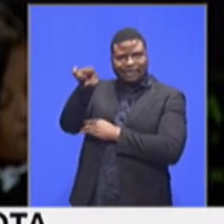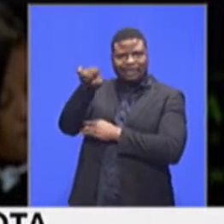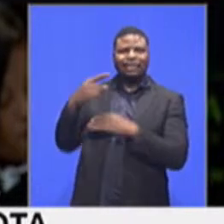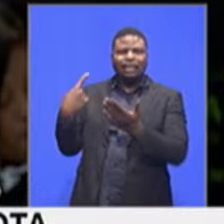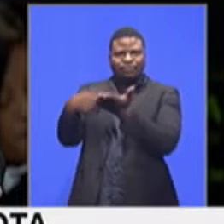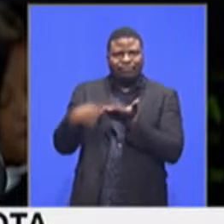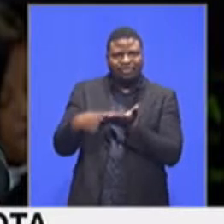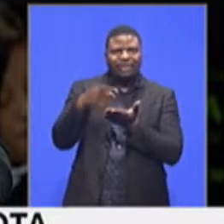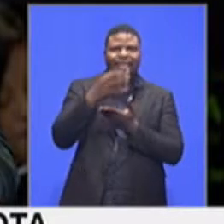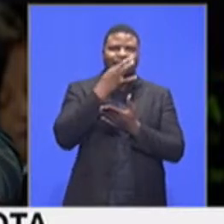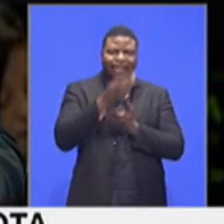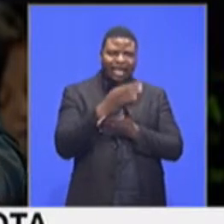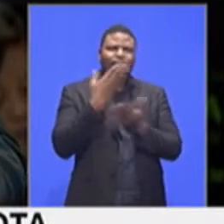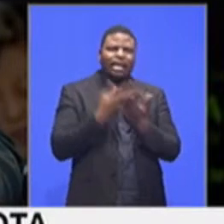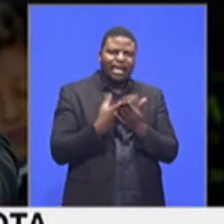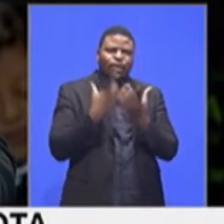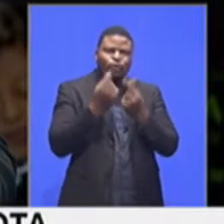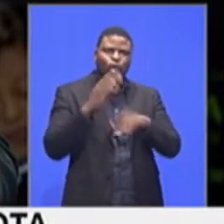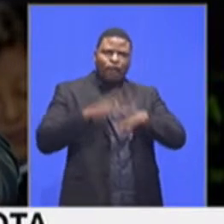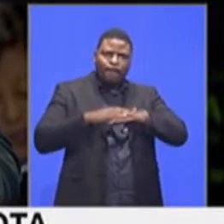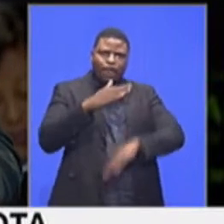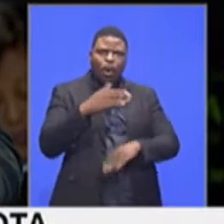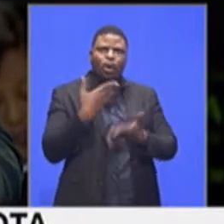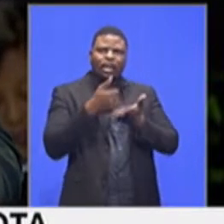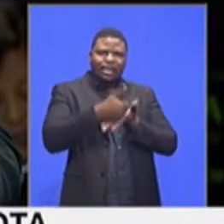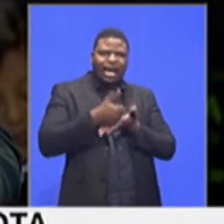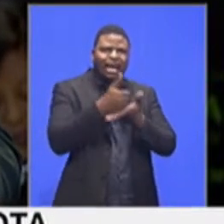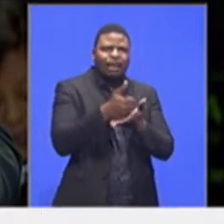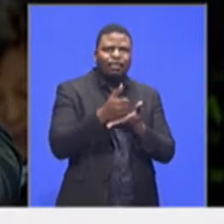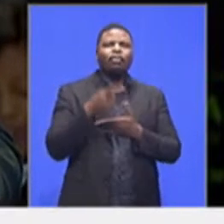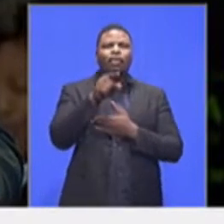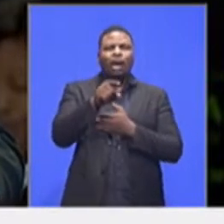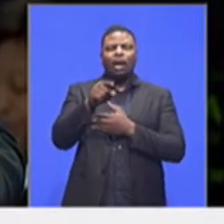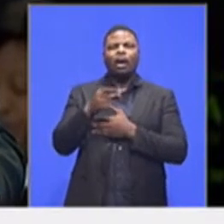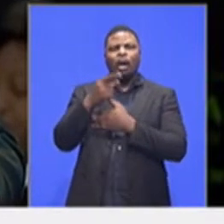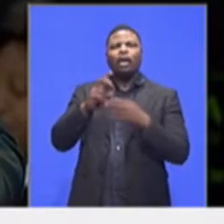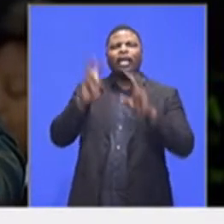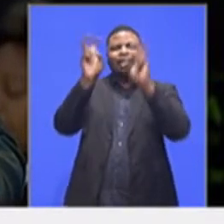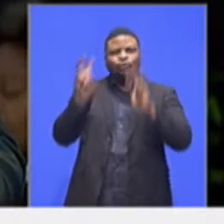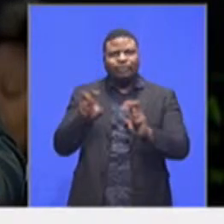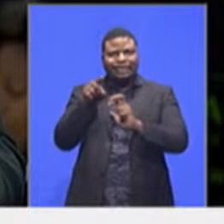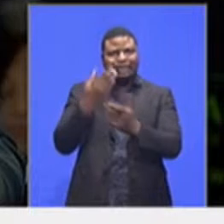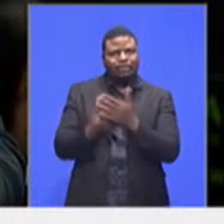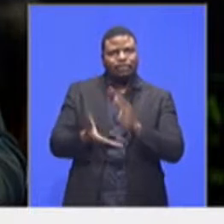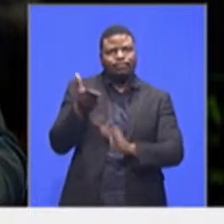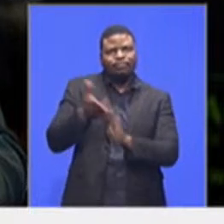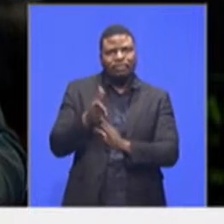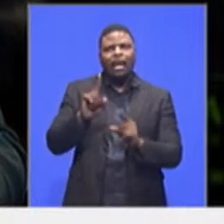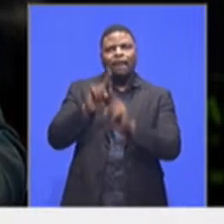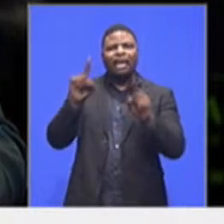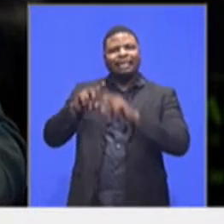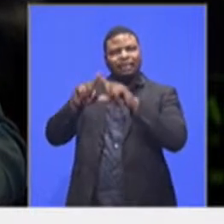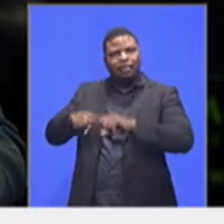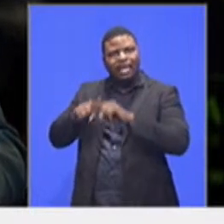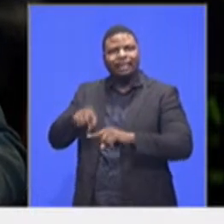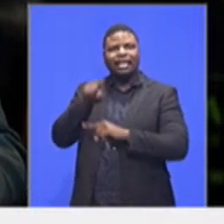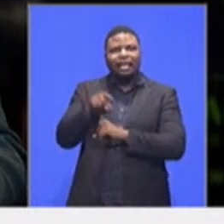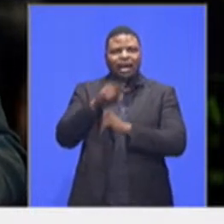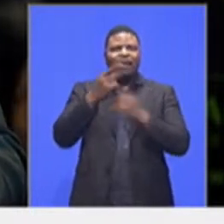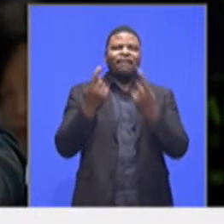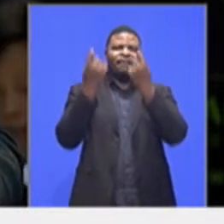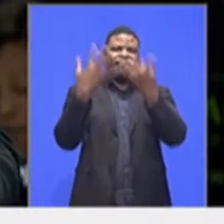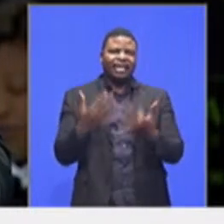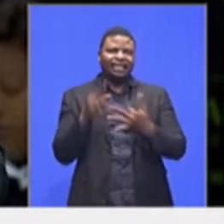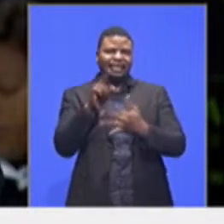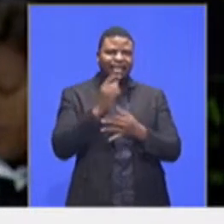support the energy transition of developing nations, especially by ensuring that the financial support included a much larger